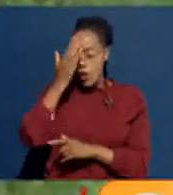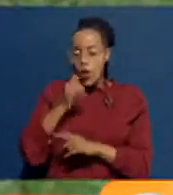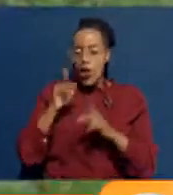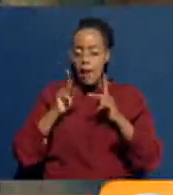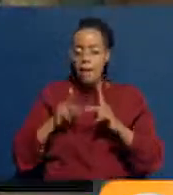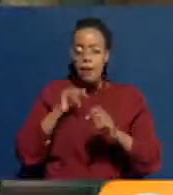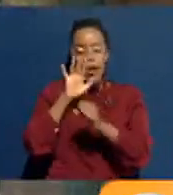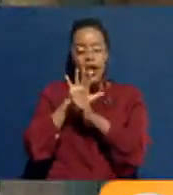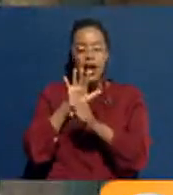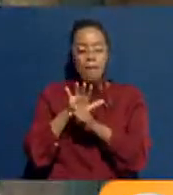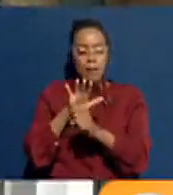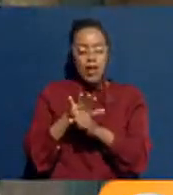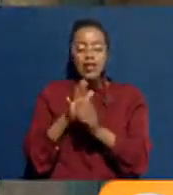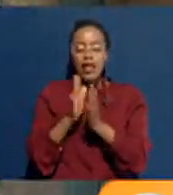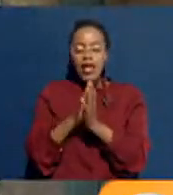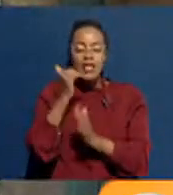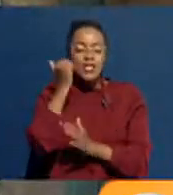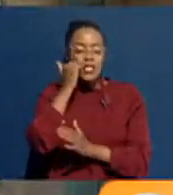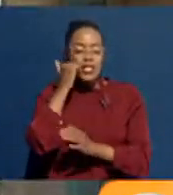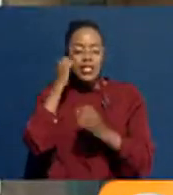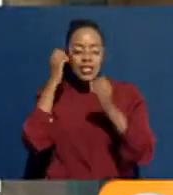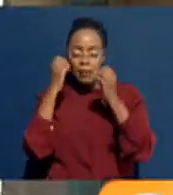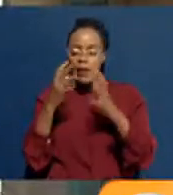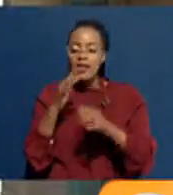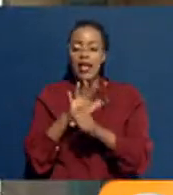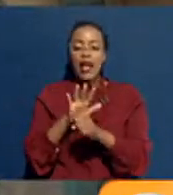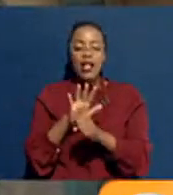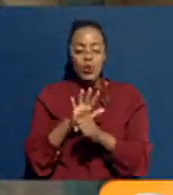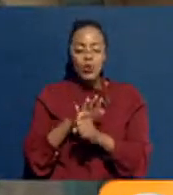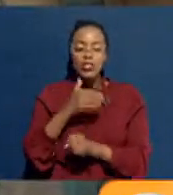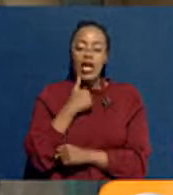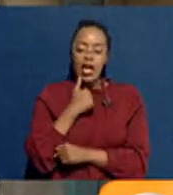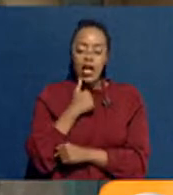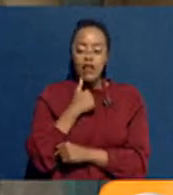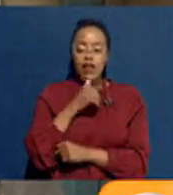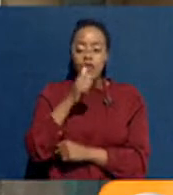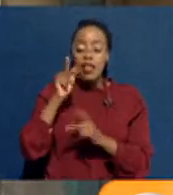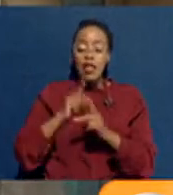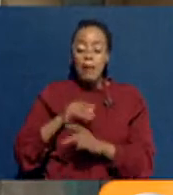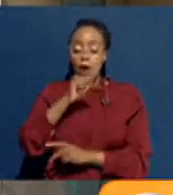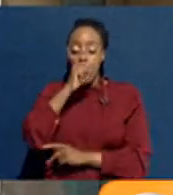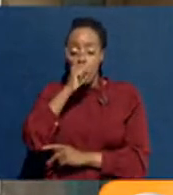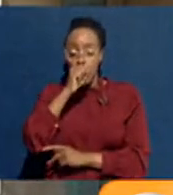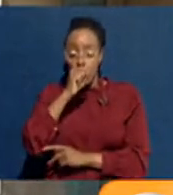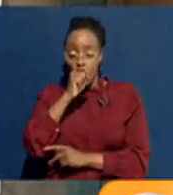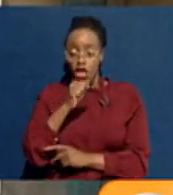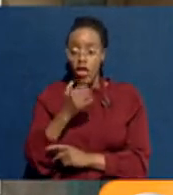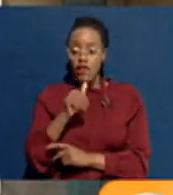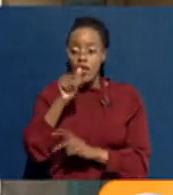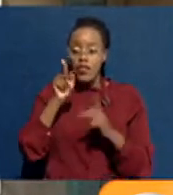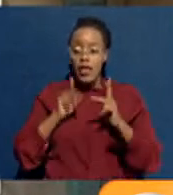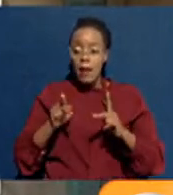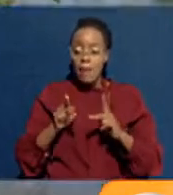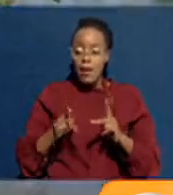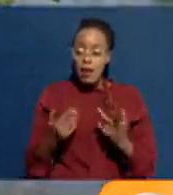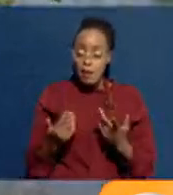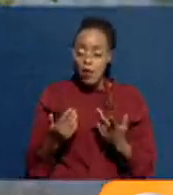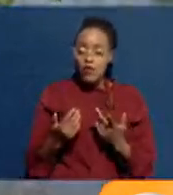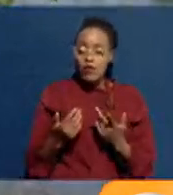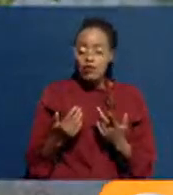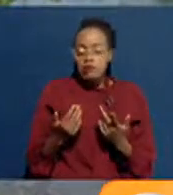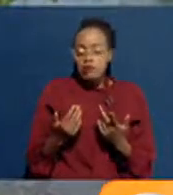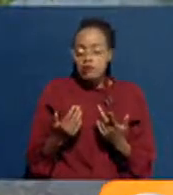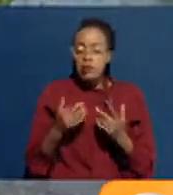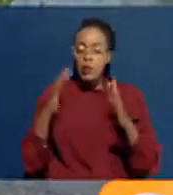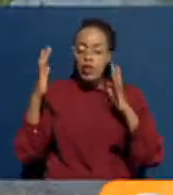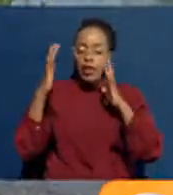wako wengi na ugonjwa pia ziko mingi. Watu wengine wanakooa, watu wengine wakuna TV. With the